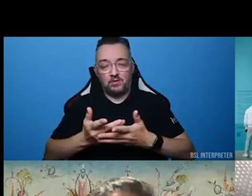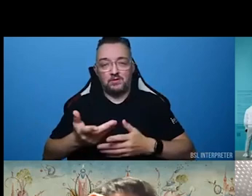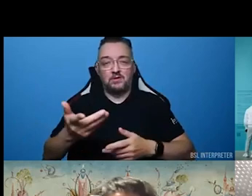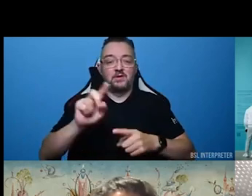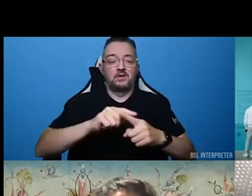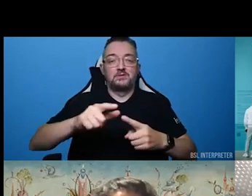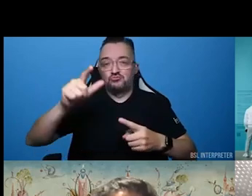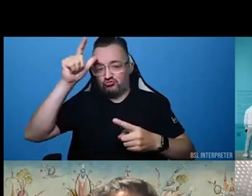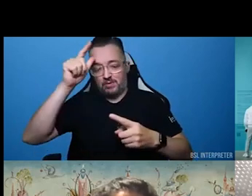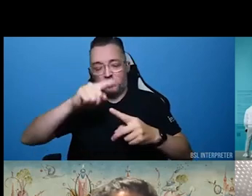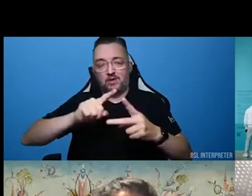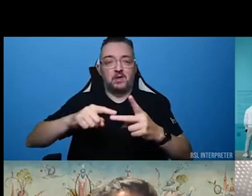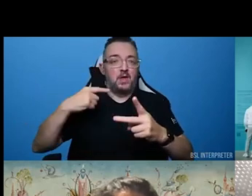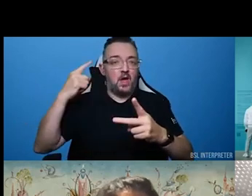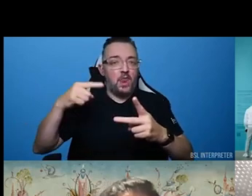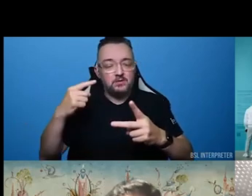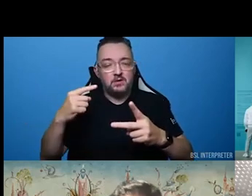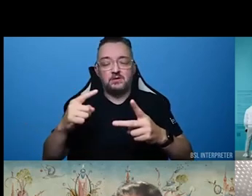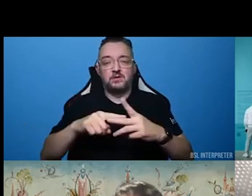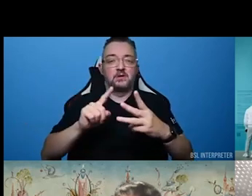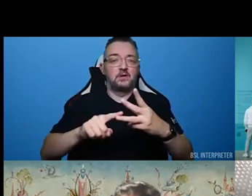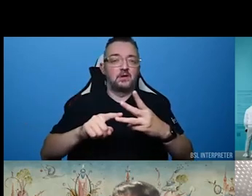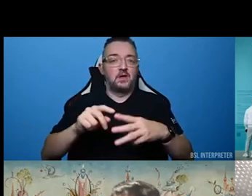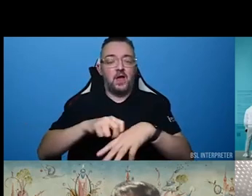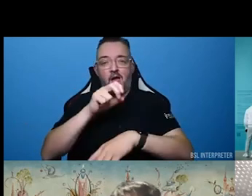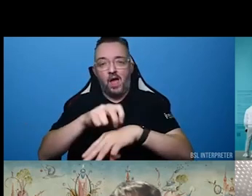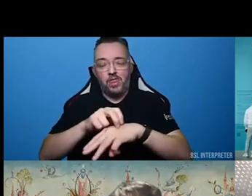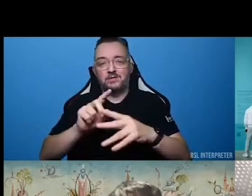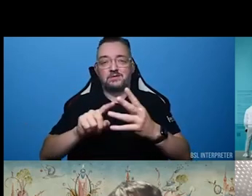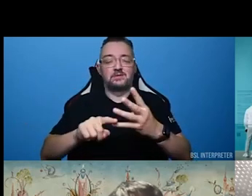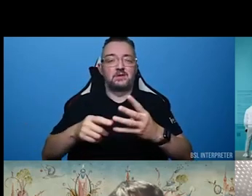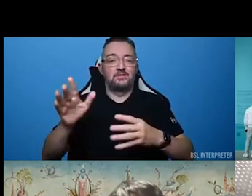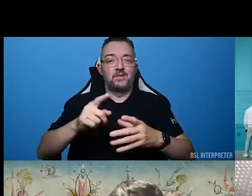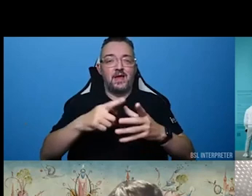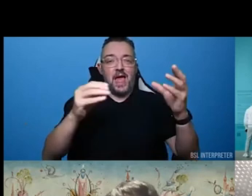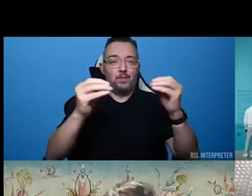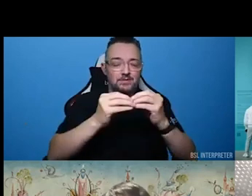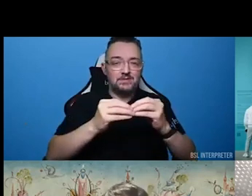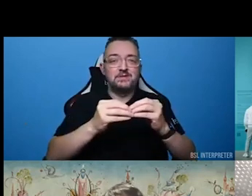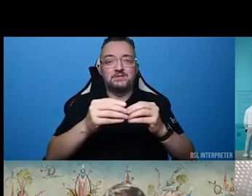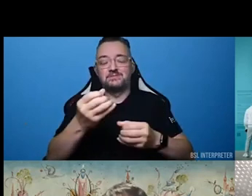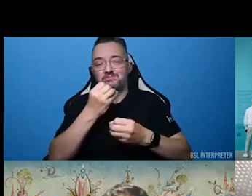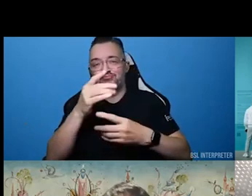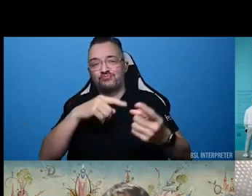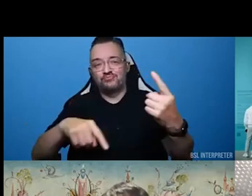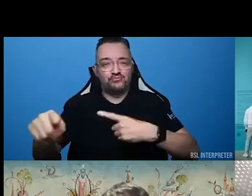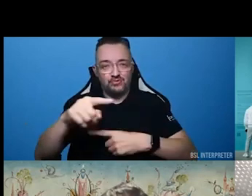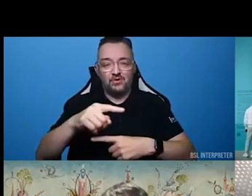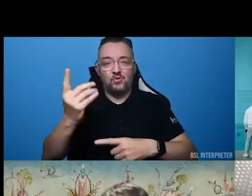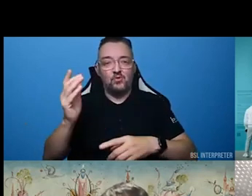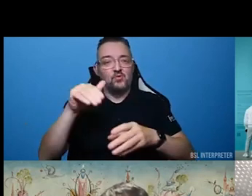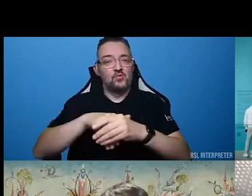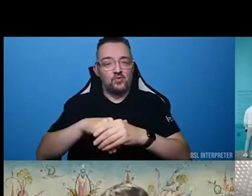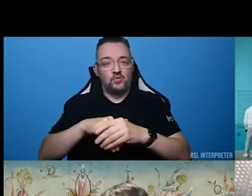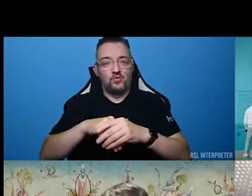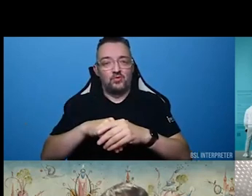Germany, we've had people from London, we've had people from Ireland, people from Aberdeen. It's been really wonderful to have everyone on board.